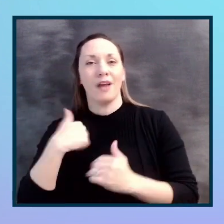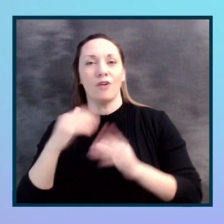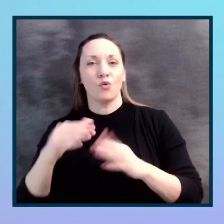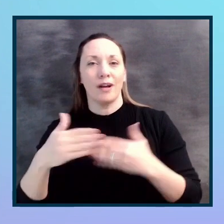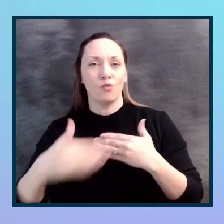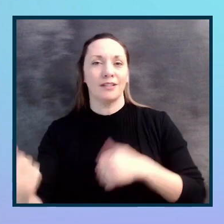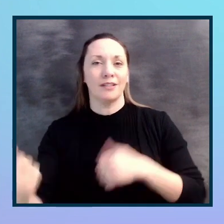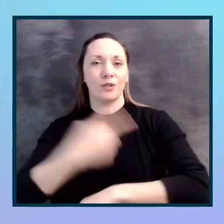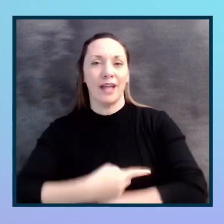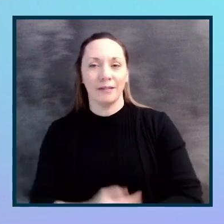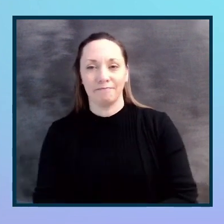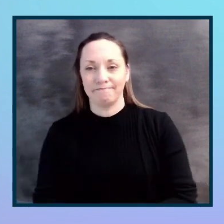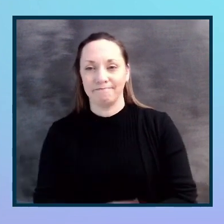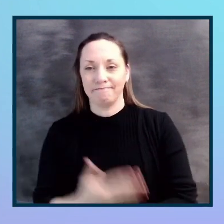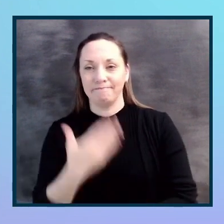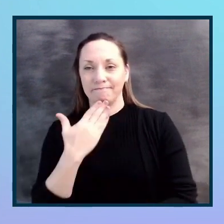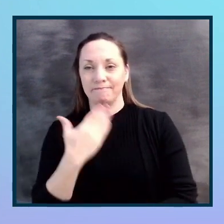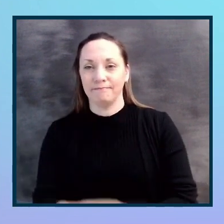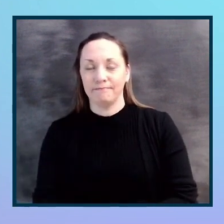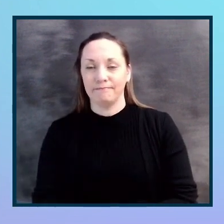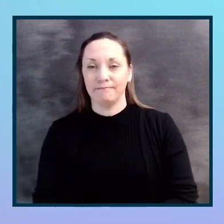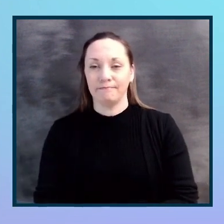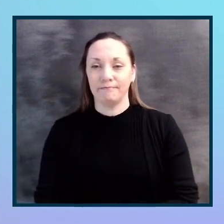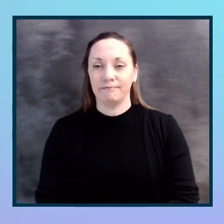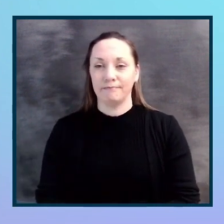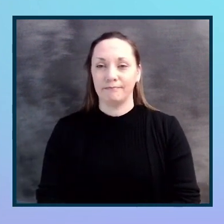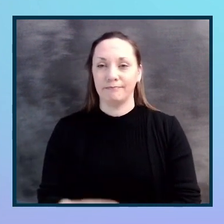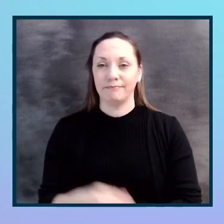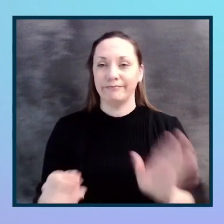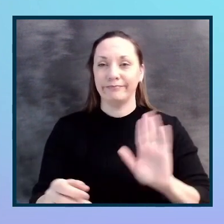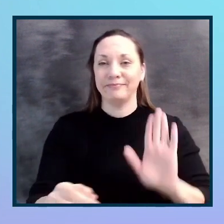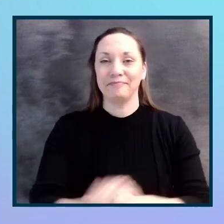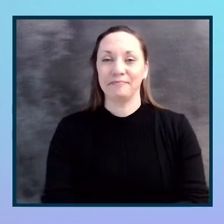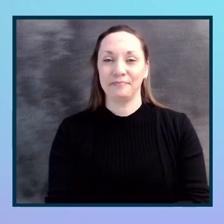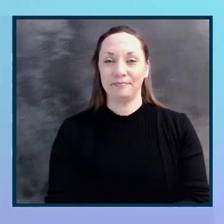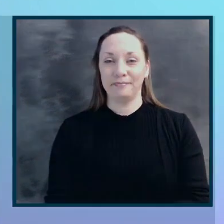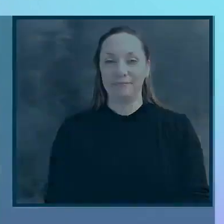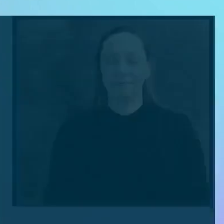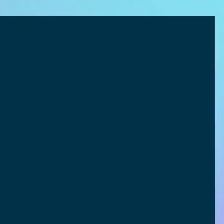Thank you for having us. Thank you. Bye, everyone. Bye.